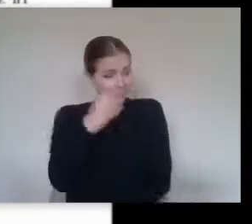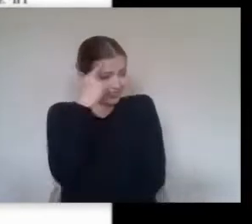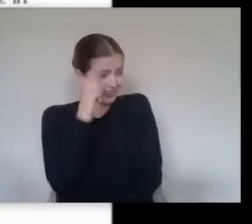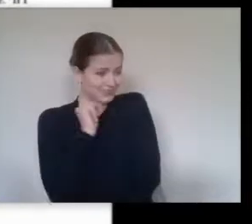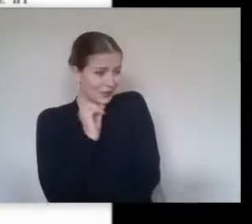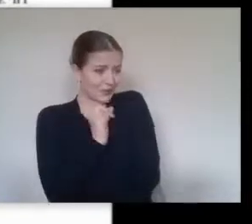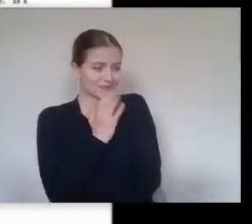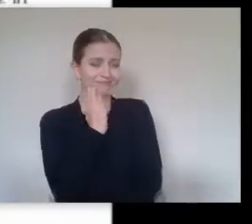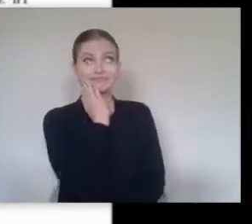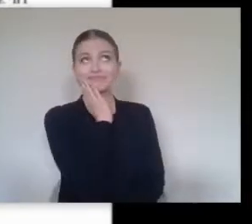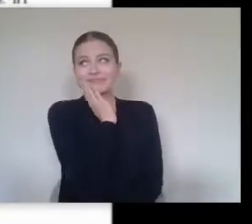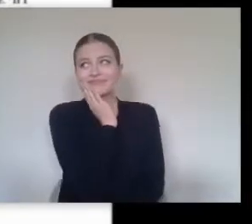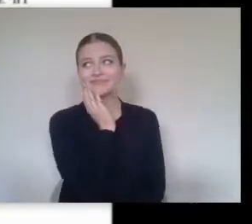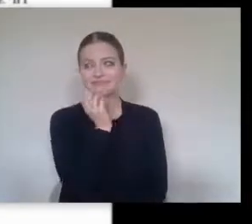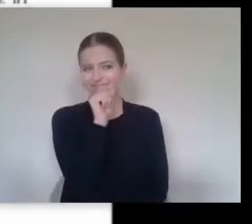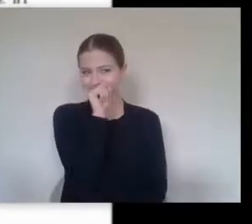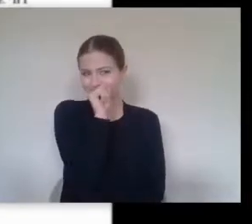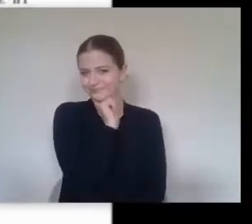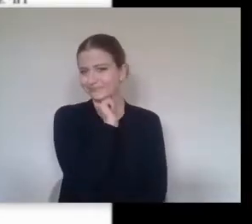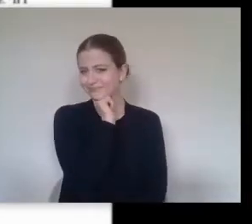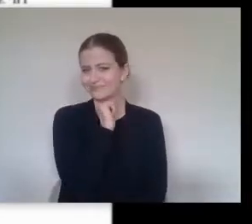blushing slightly.